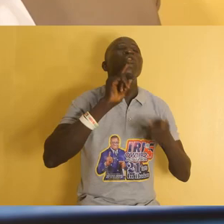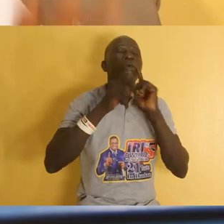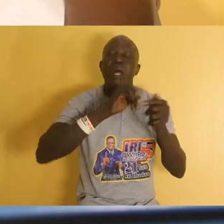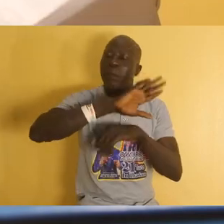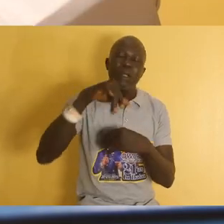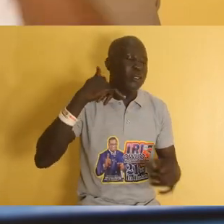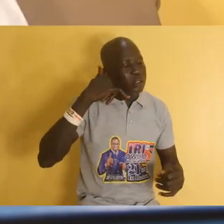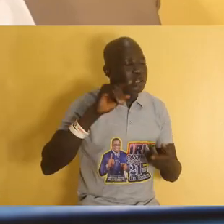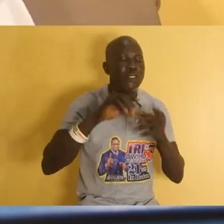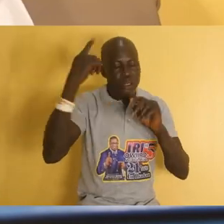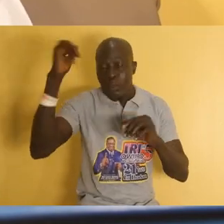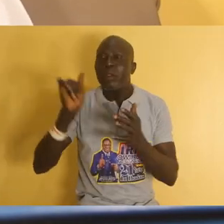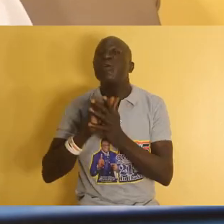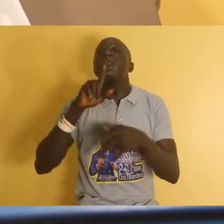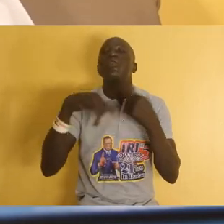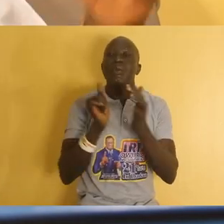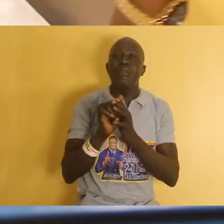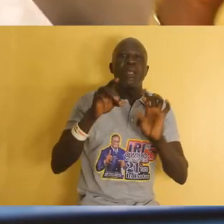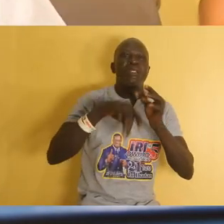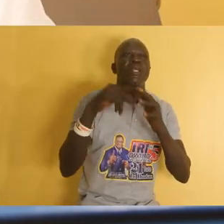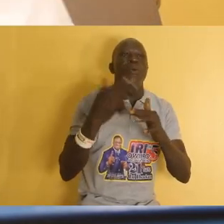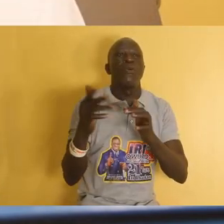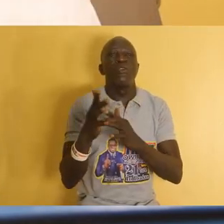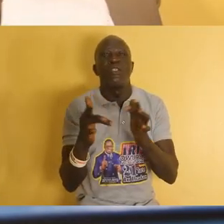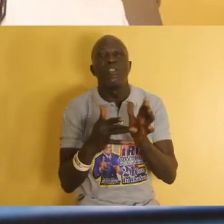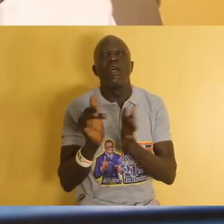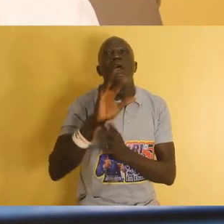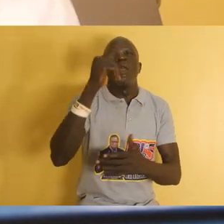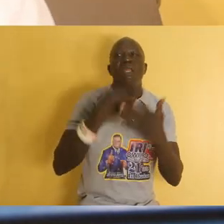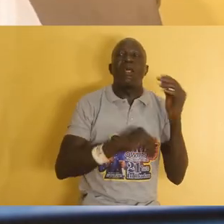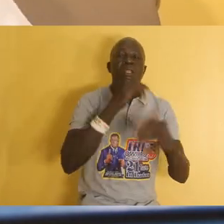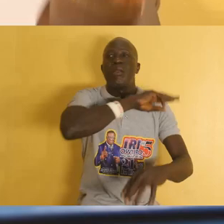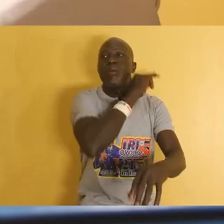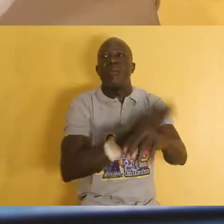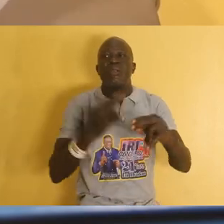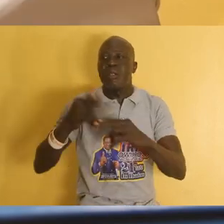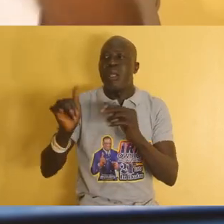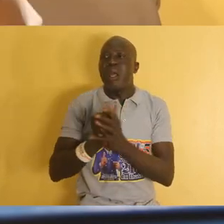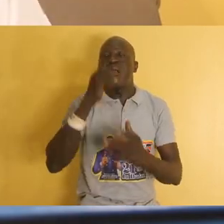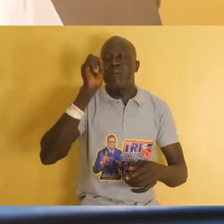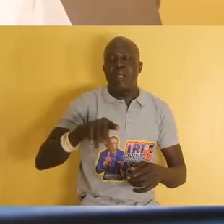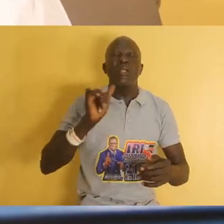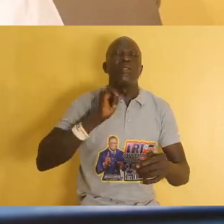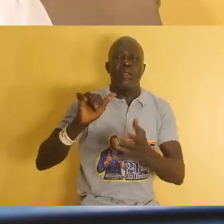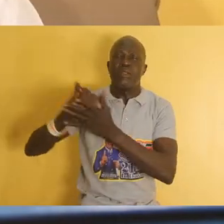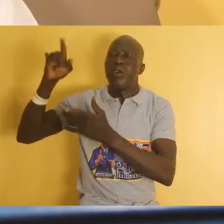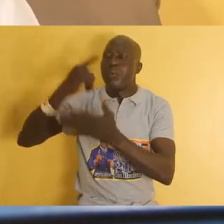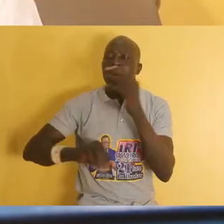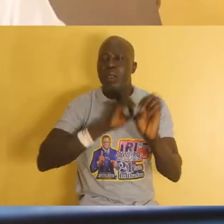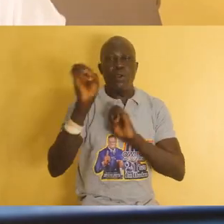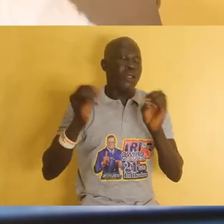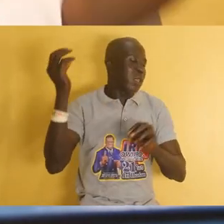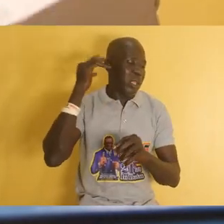re a de tu ma fun re bo arada and you have a day sir mo pa se mi da wa gbogbo en to npo